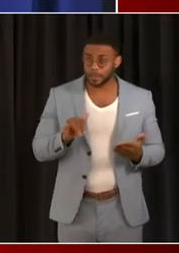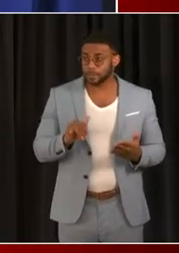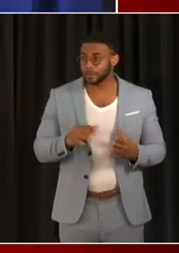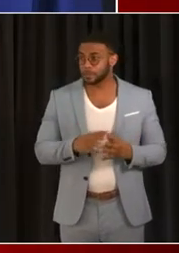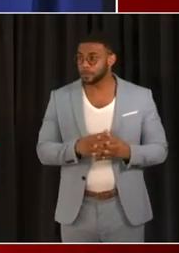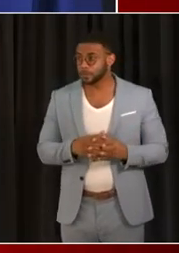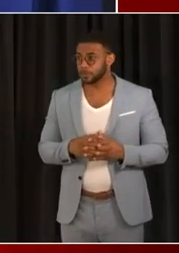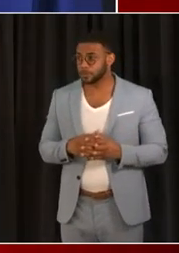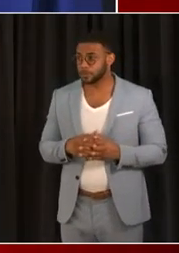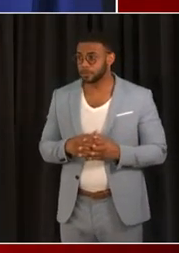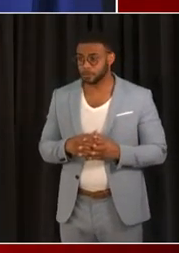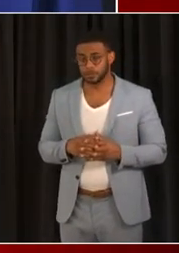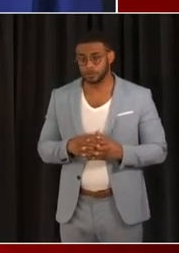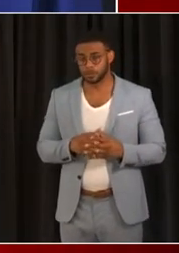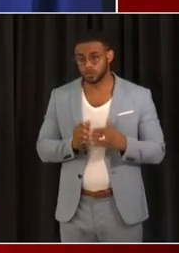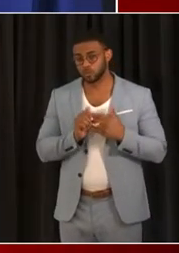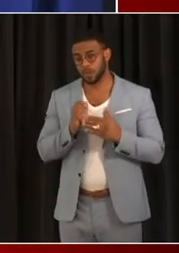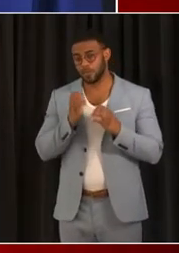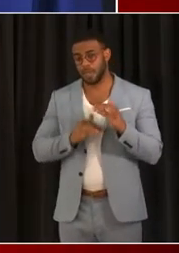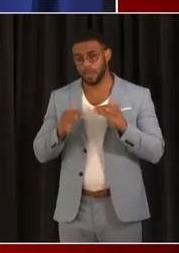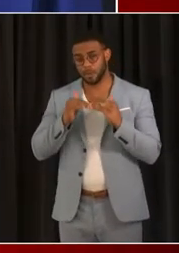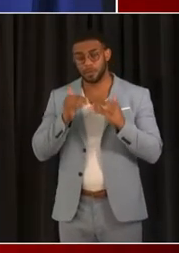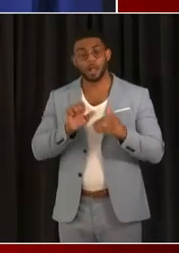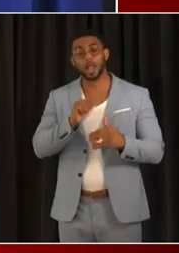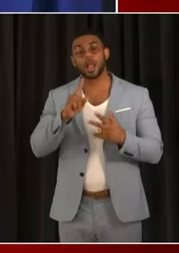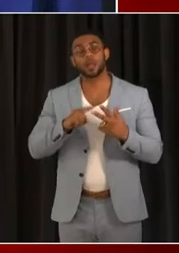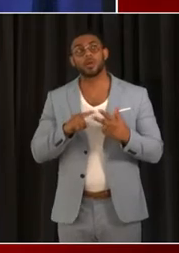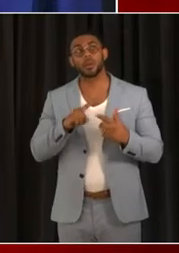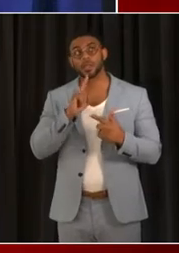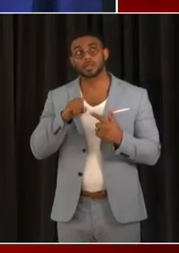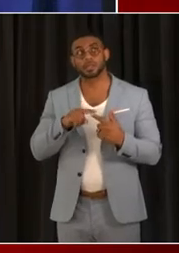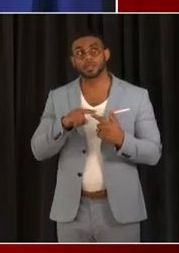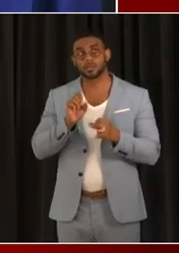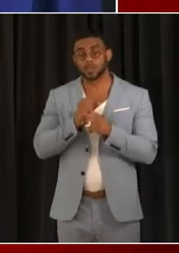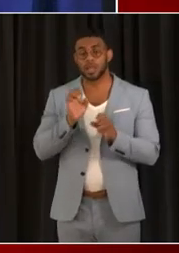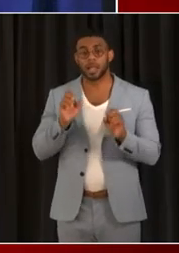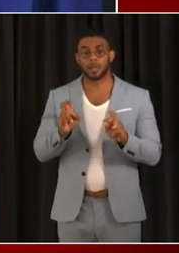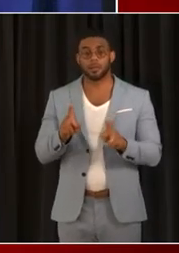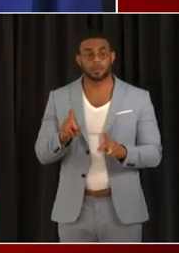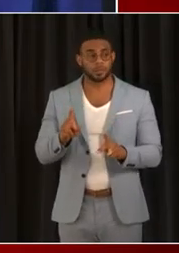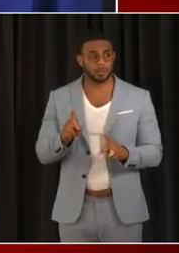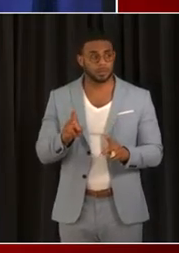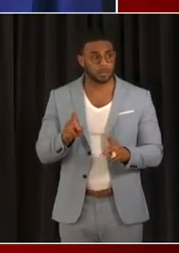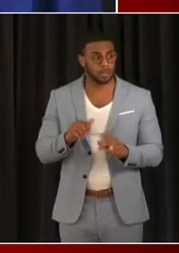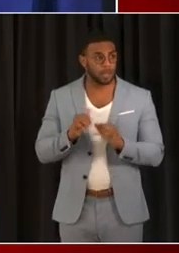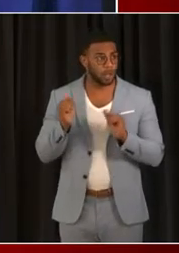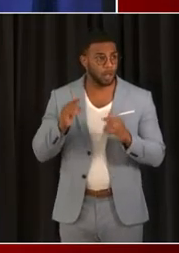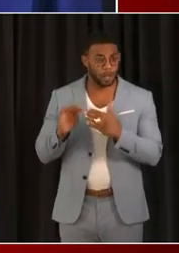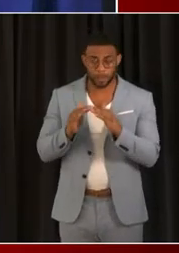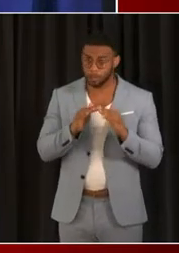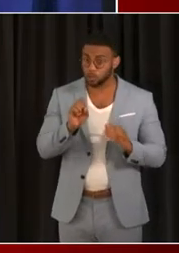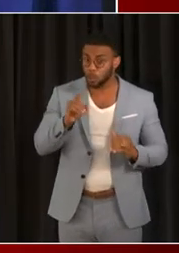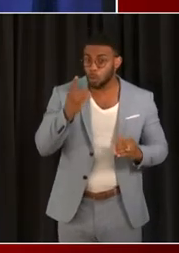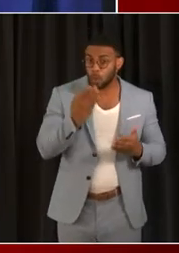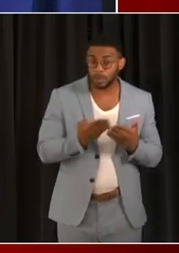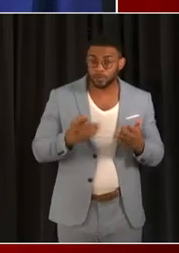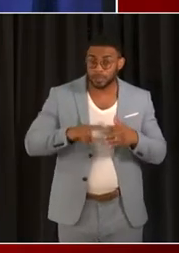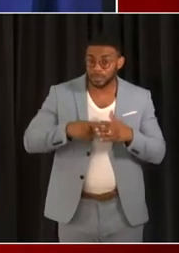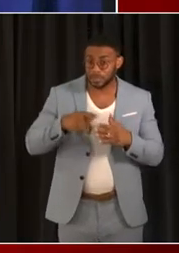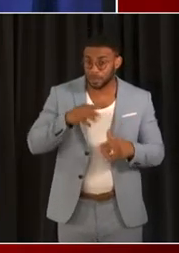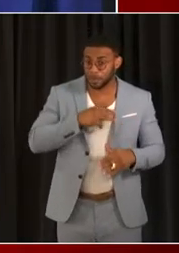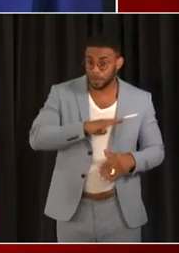that will drive equity forward. The other one is creating opportunity in all of our neighborhoods. So one